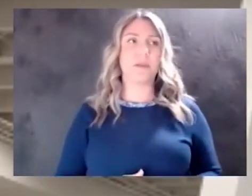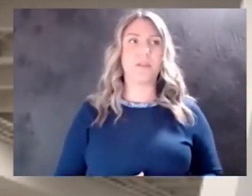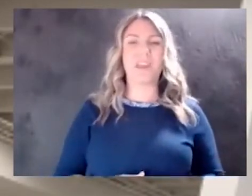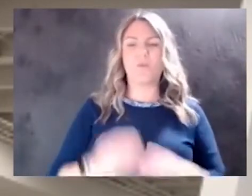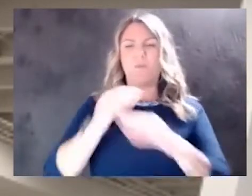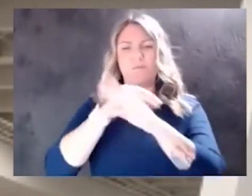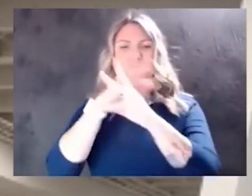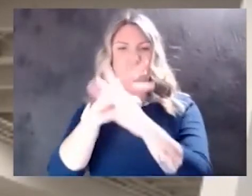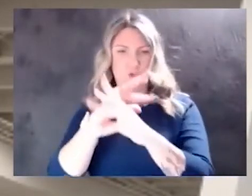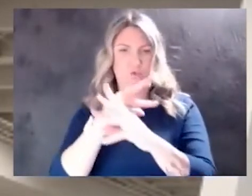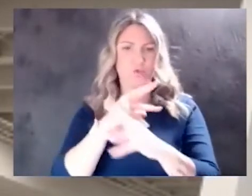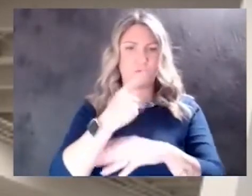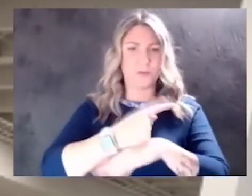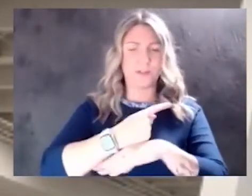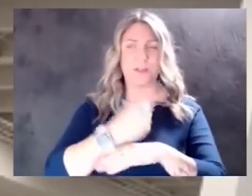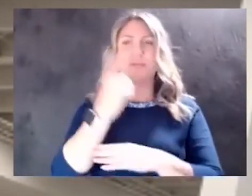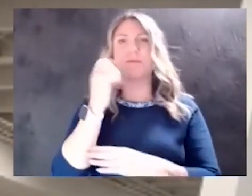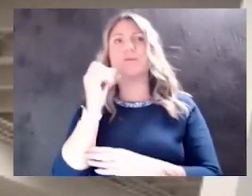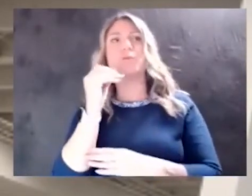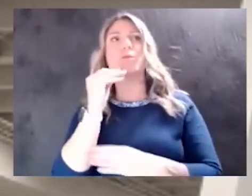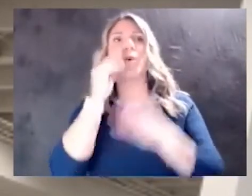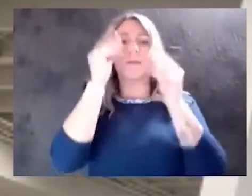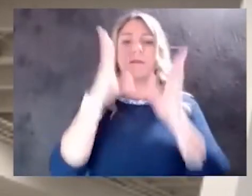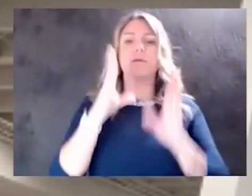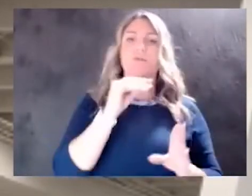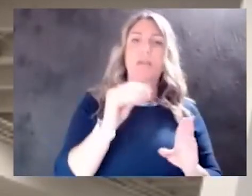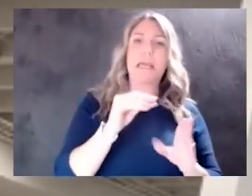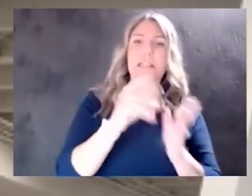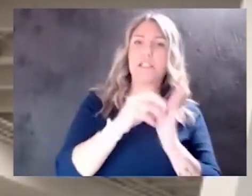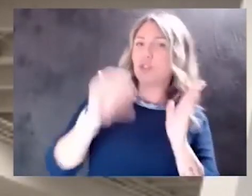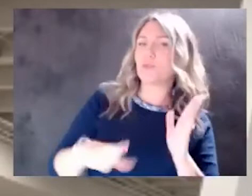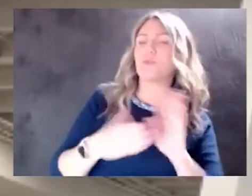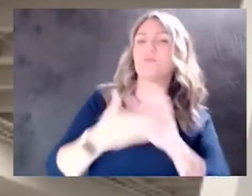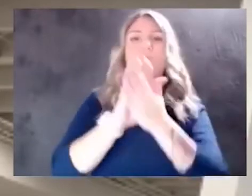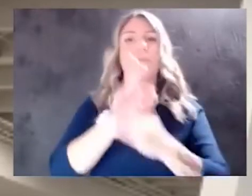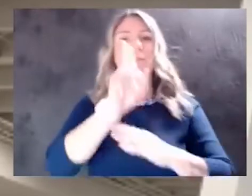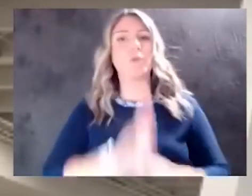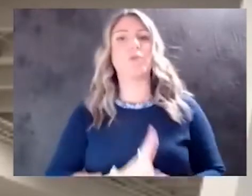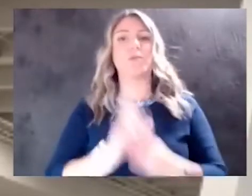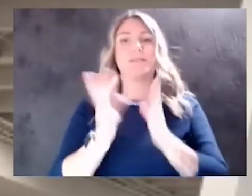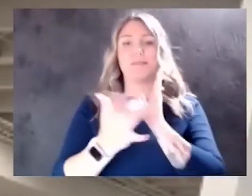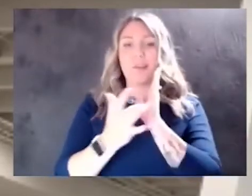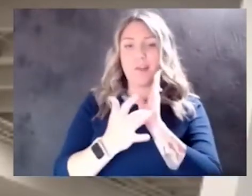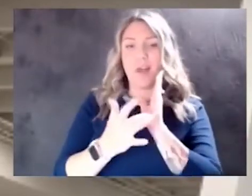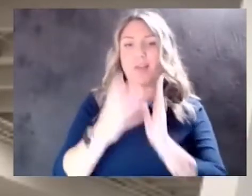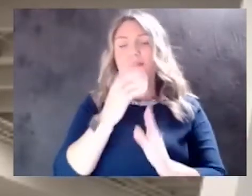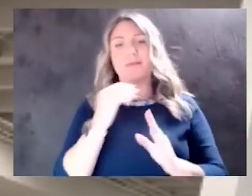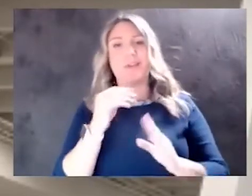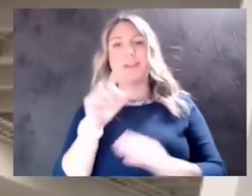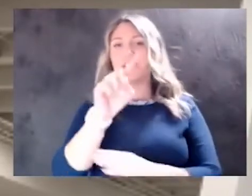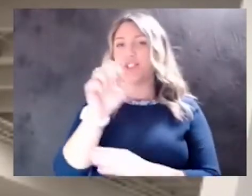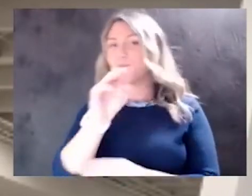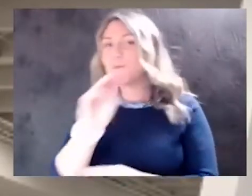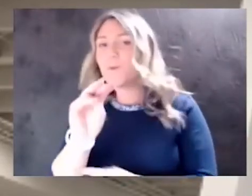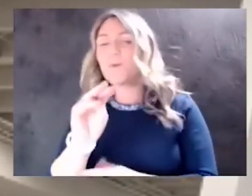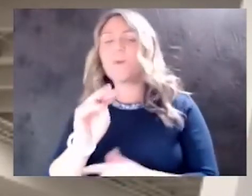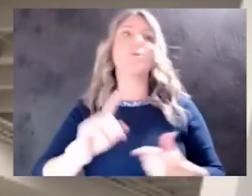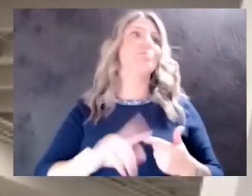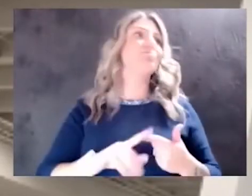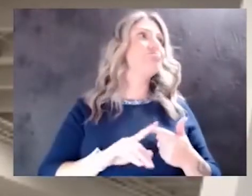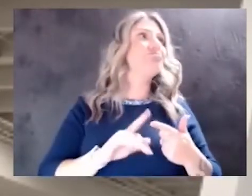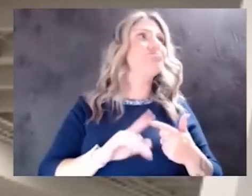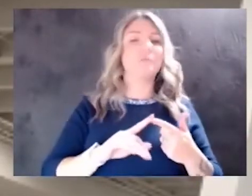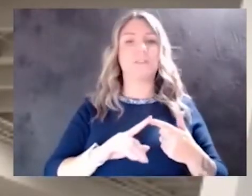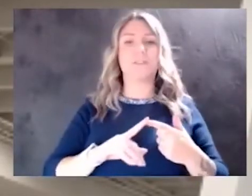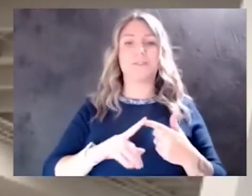days, so the teachers as well as the students can get used to the technology and the Zooming and the